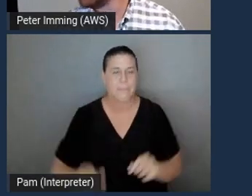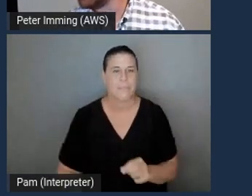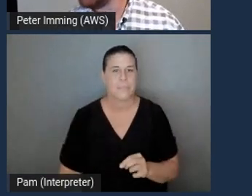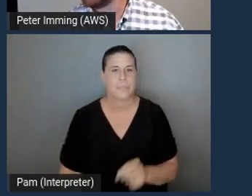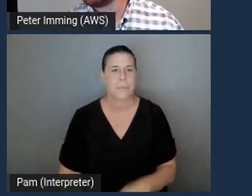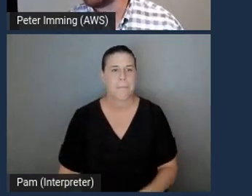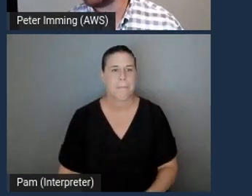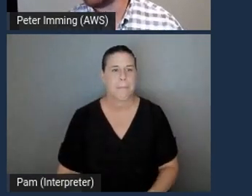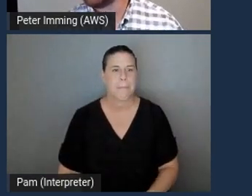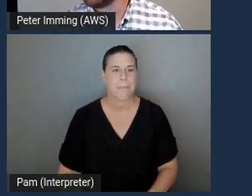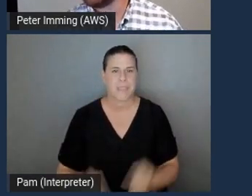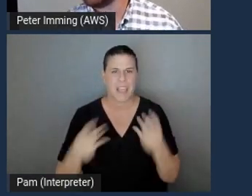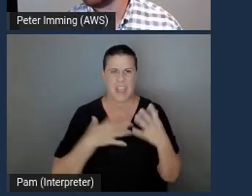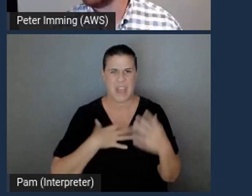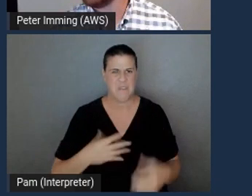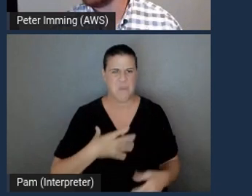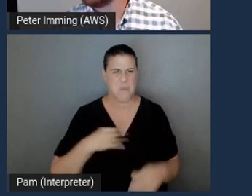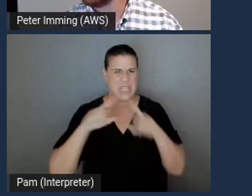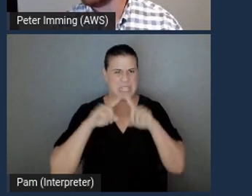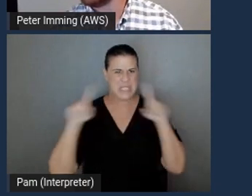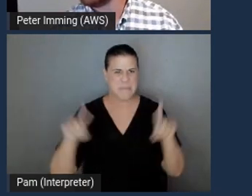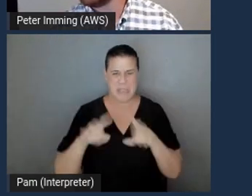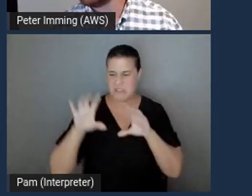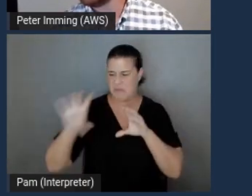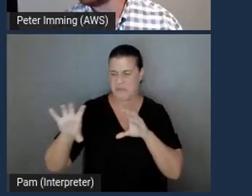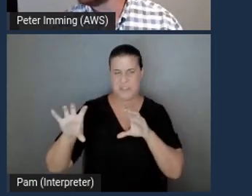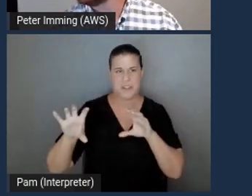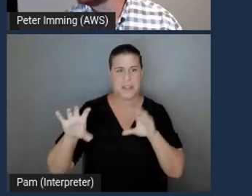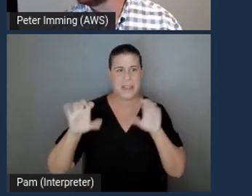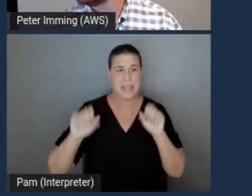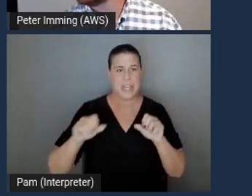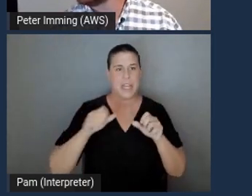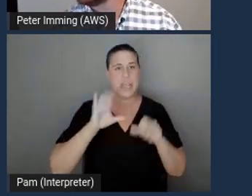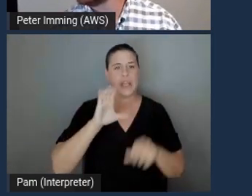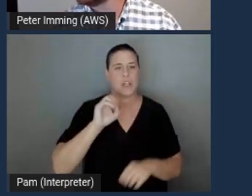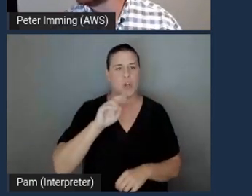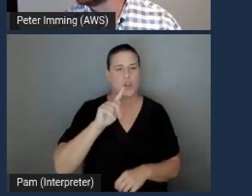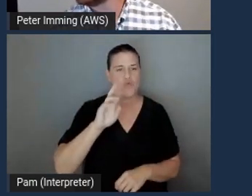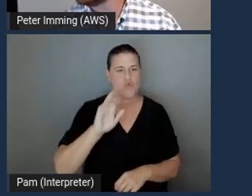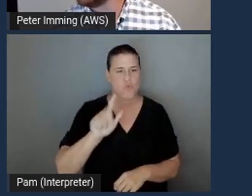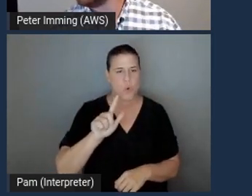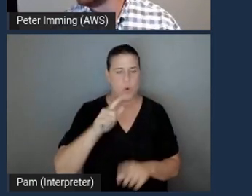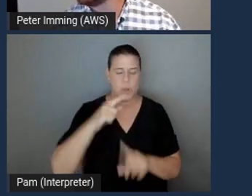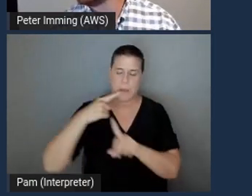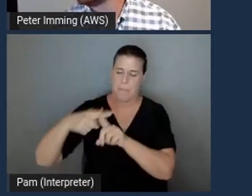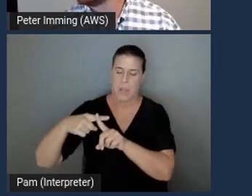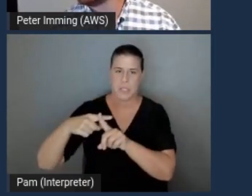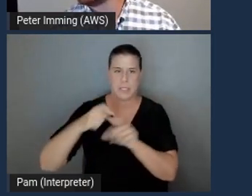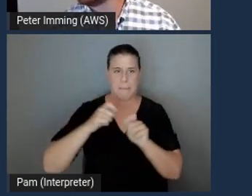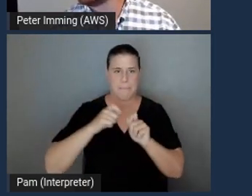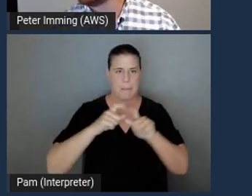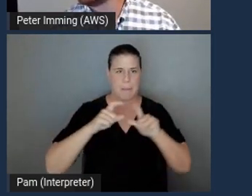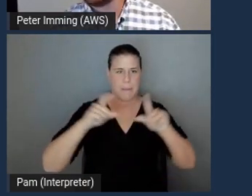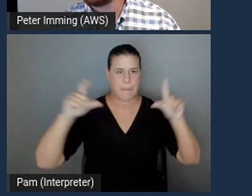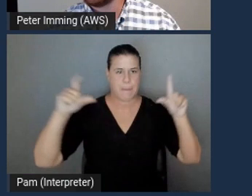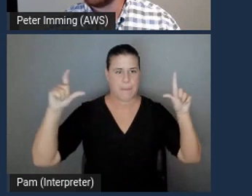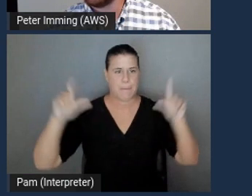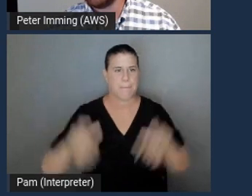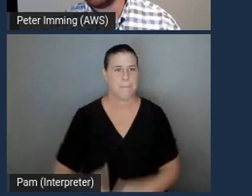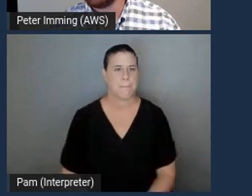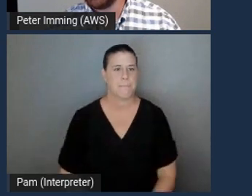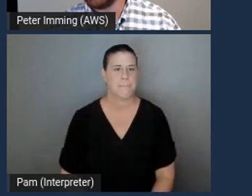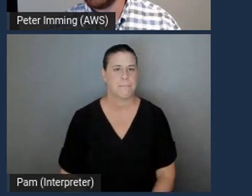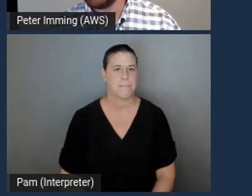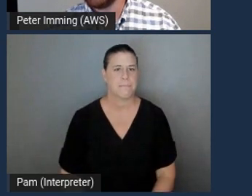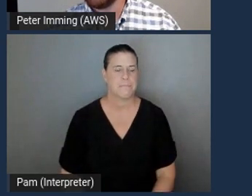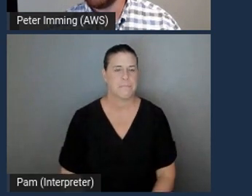Got a lot of white space here. Yeah. Can you just control and plus? Is that a possibility? Yeah. Or... See if we